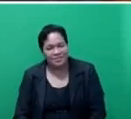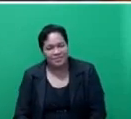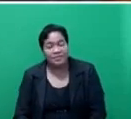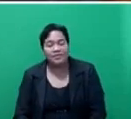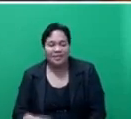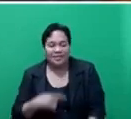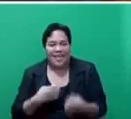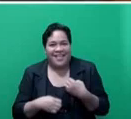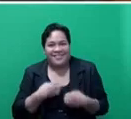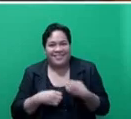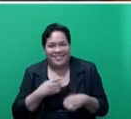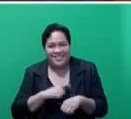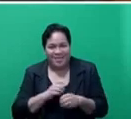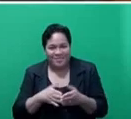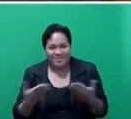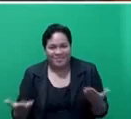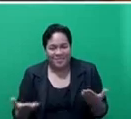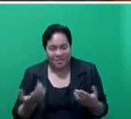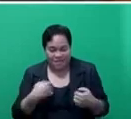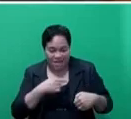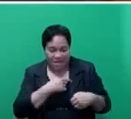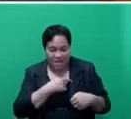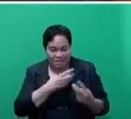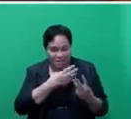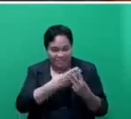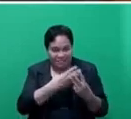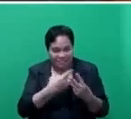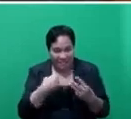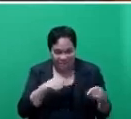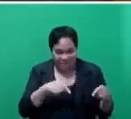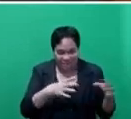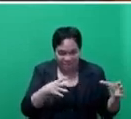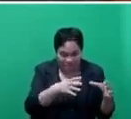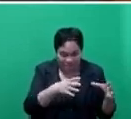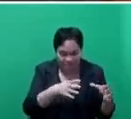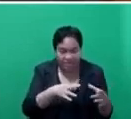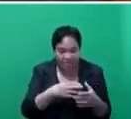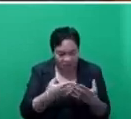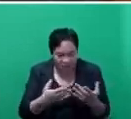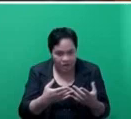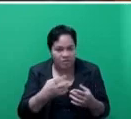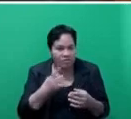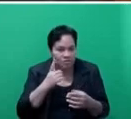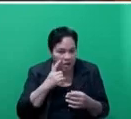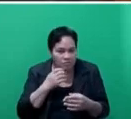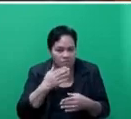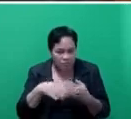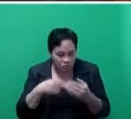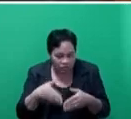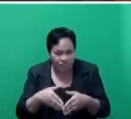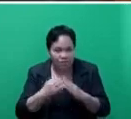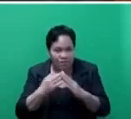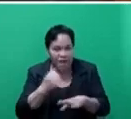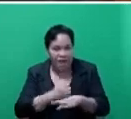these are exciting times for us on this side of the House as we head towards forming the government in